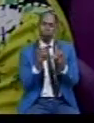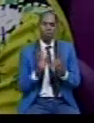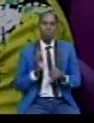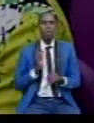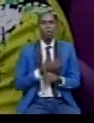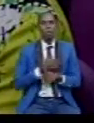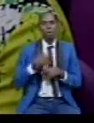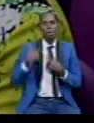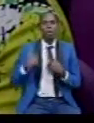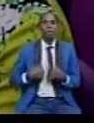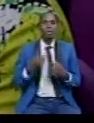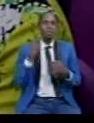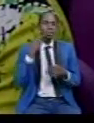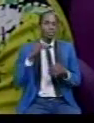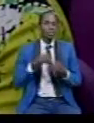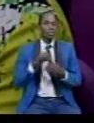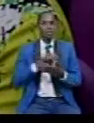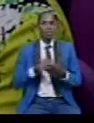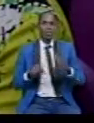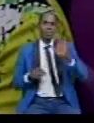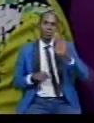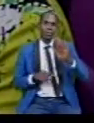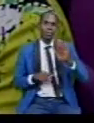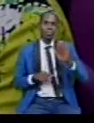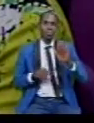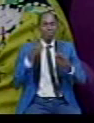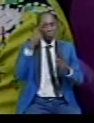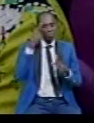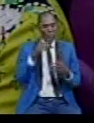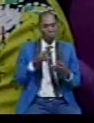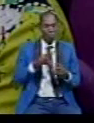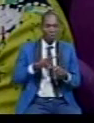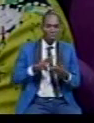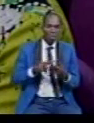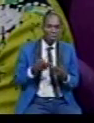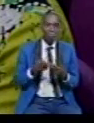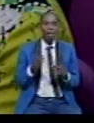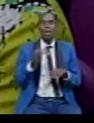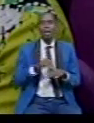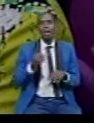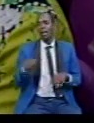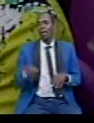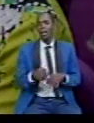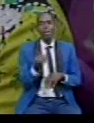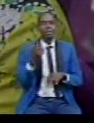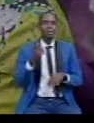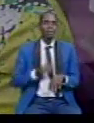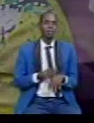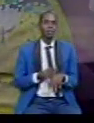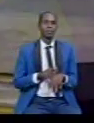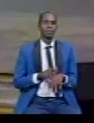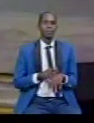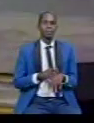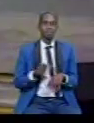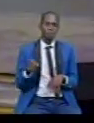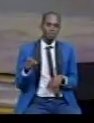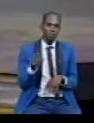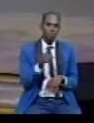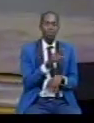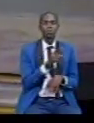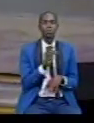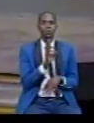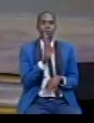verse 5, he tells us, for neither at any time used we